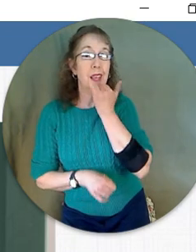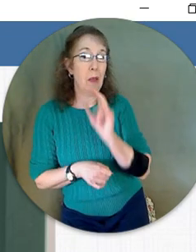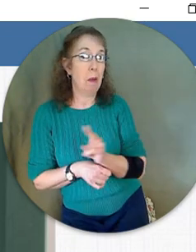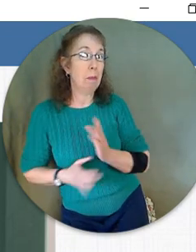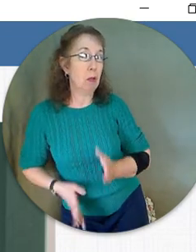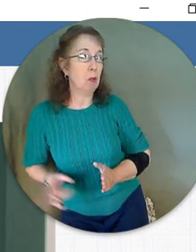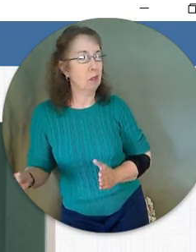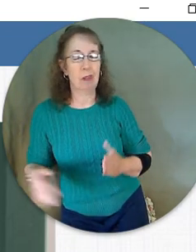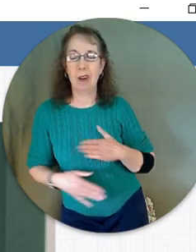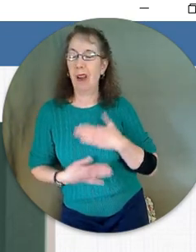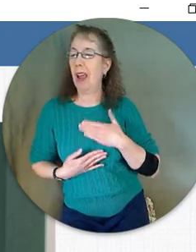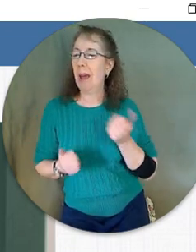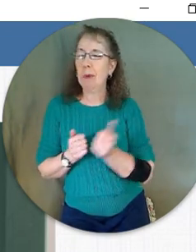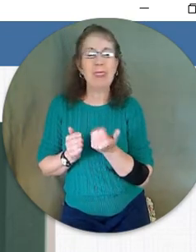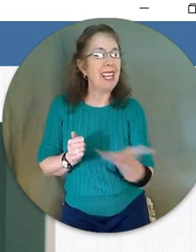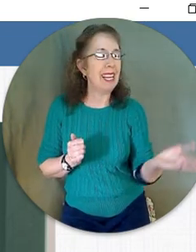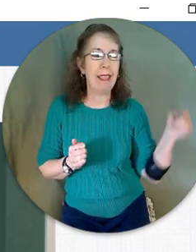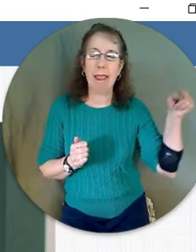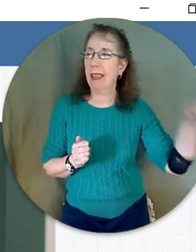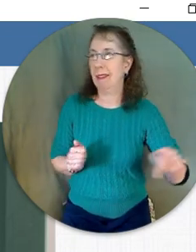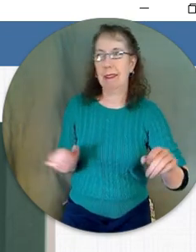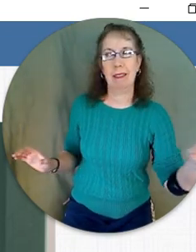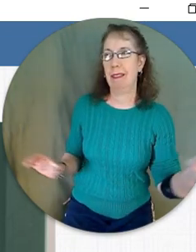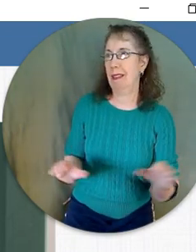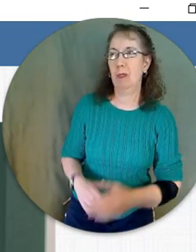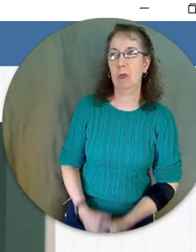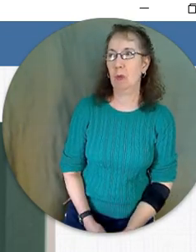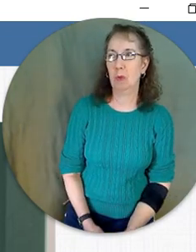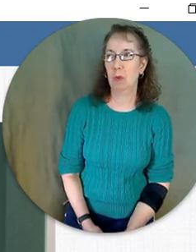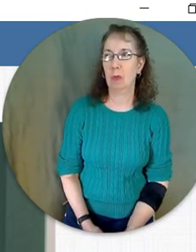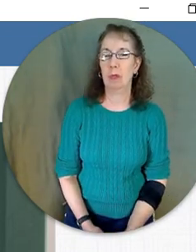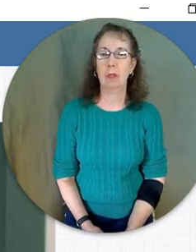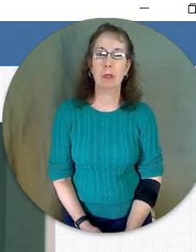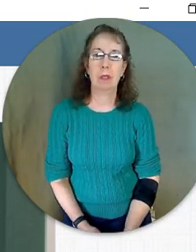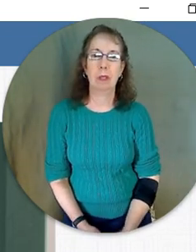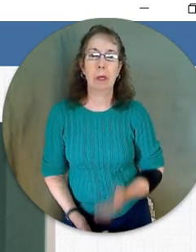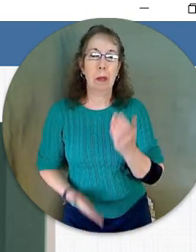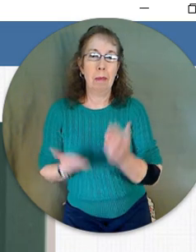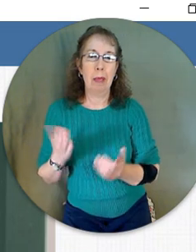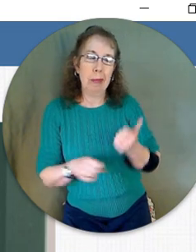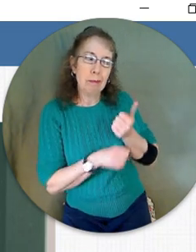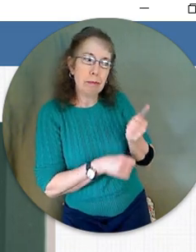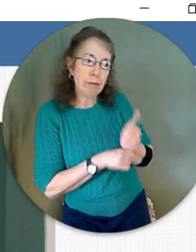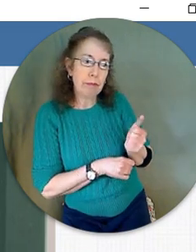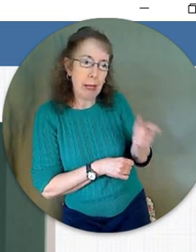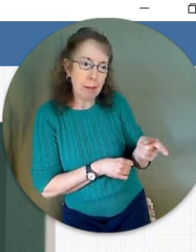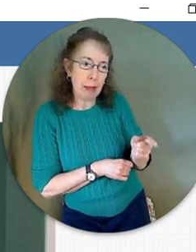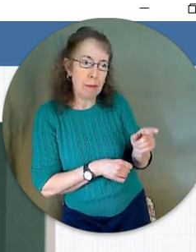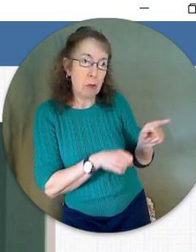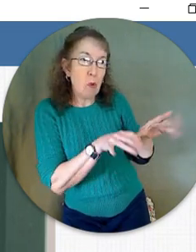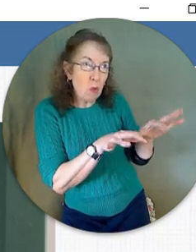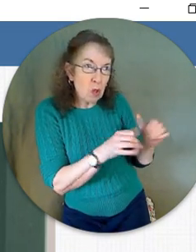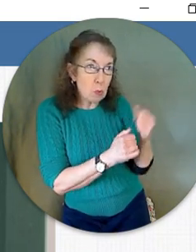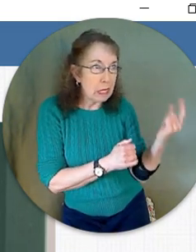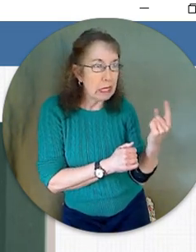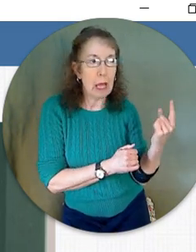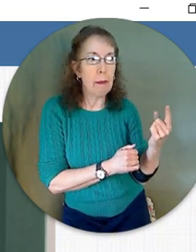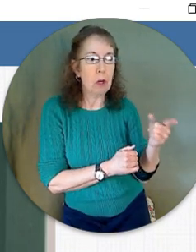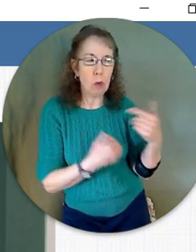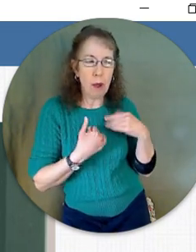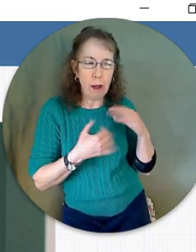is not happy with anything that the abusee does. And maybe accuses them of flirting with someone or